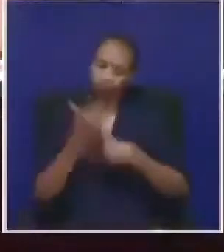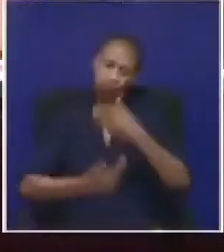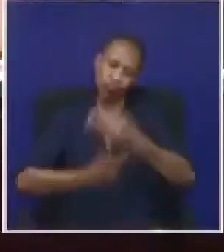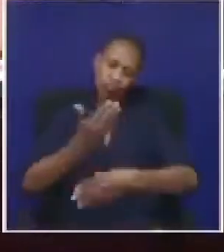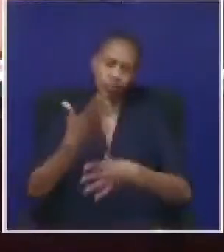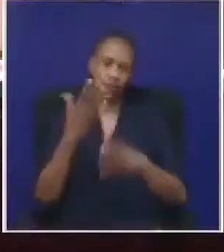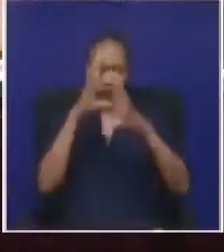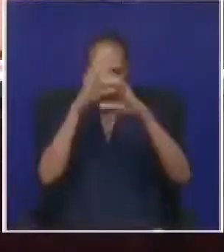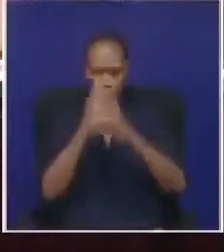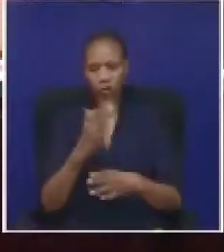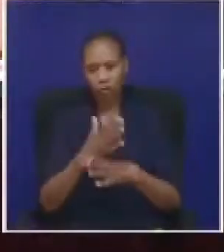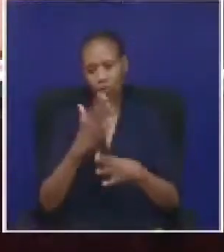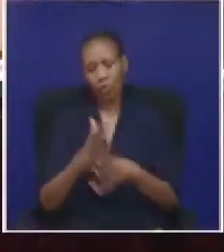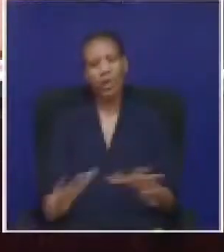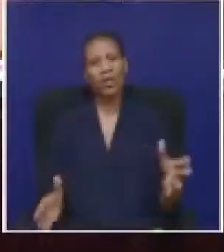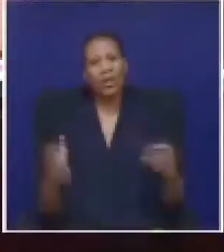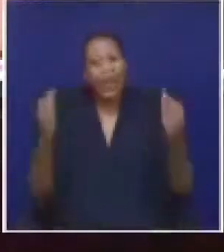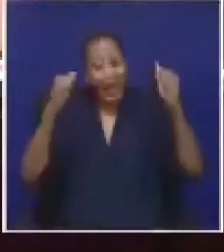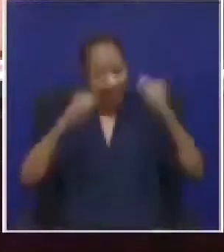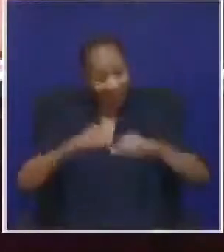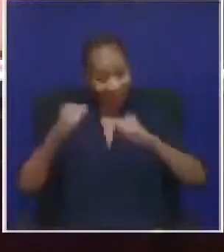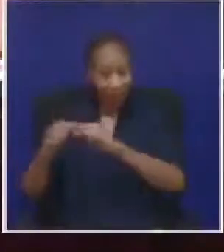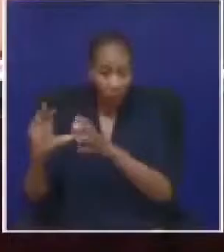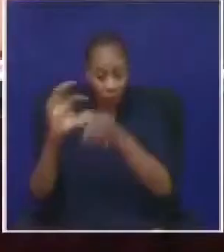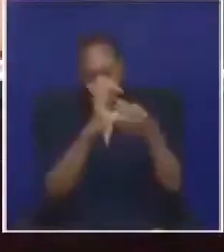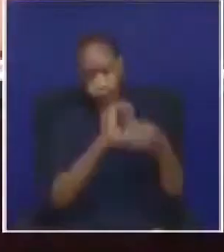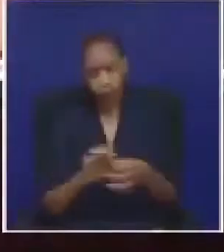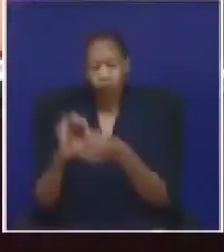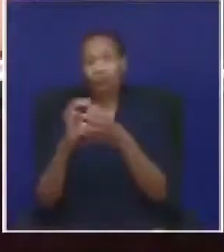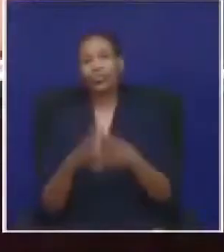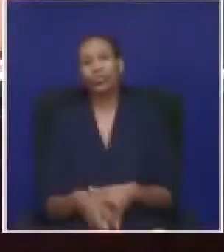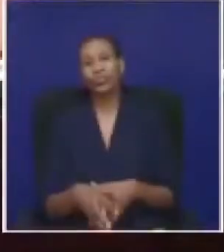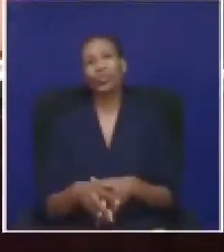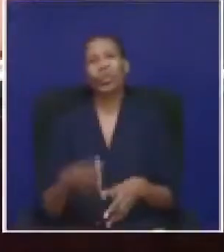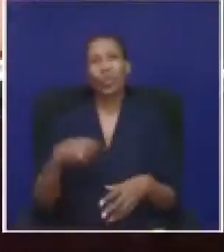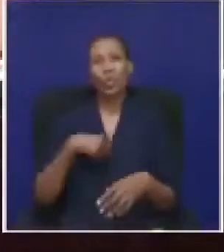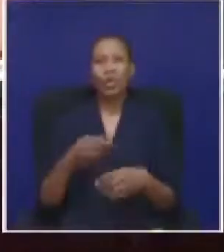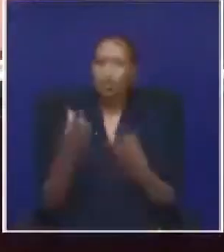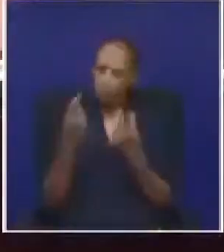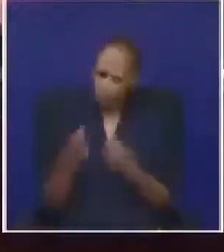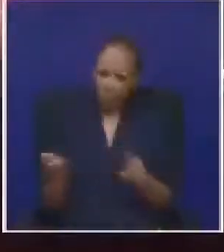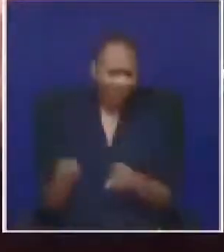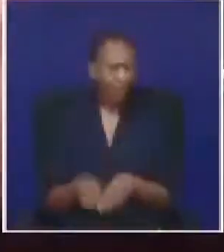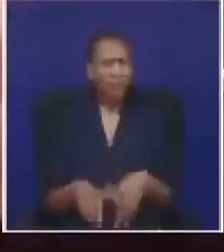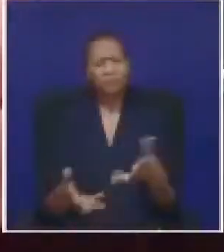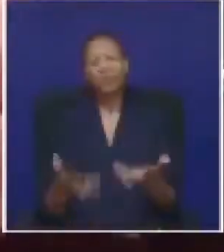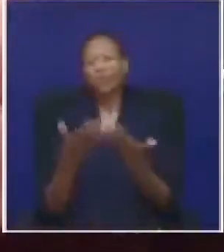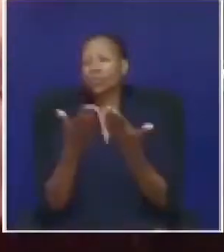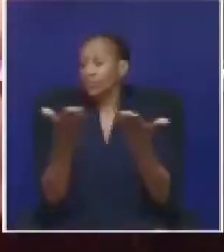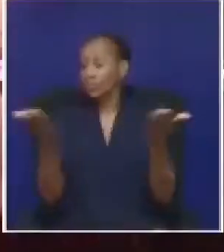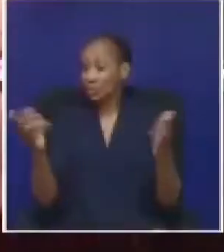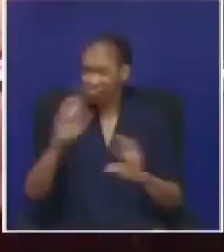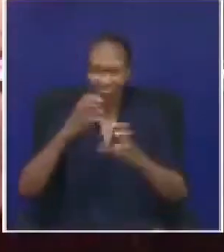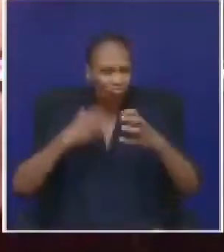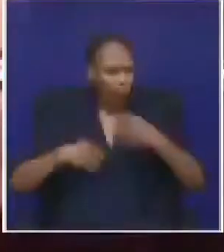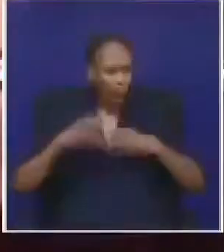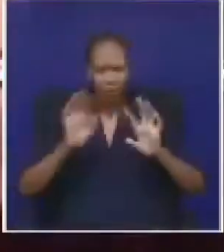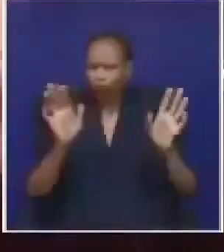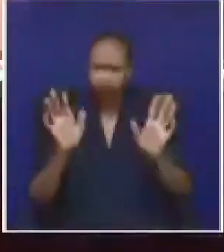ahead with consensus. And that's what we are doing. So honorable members, don't be worried